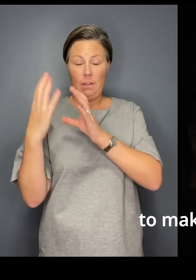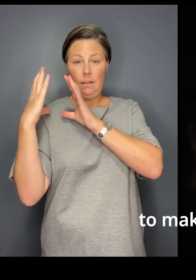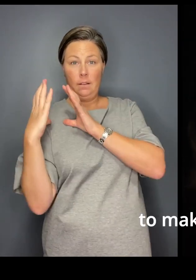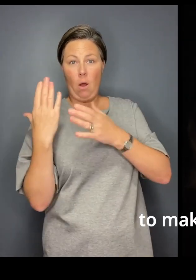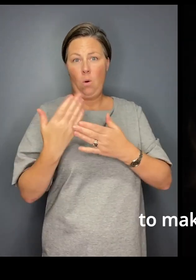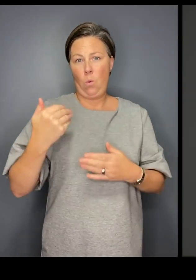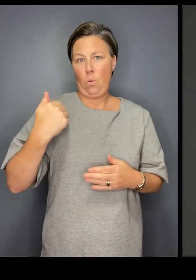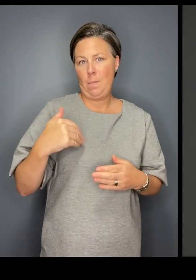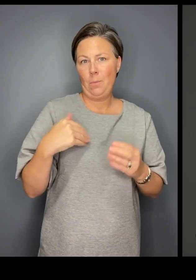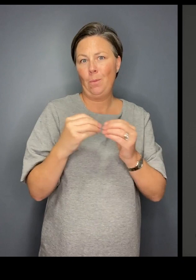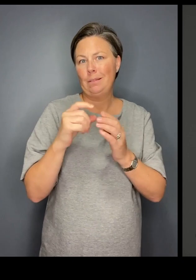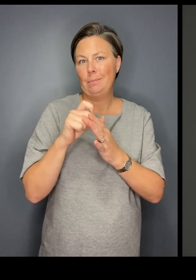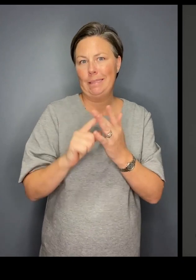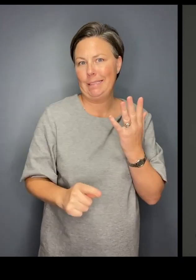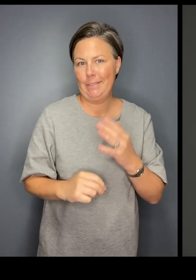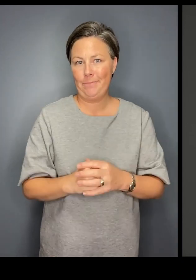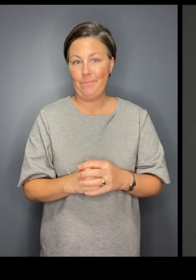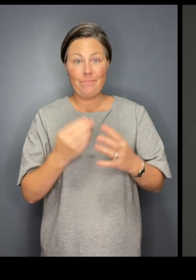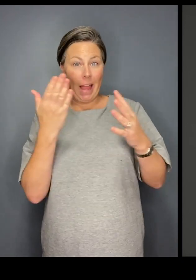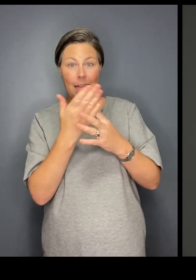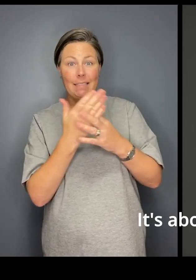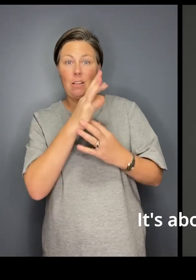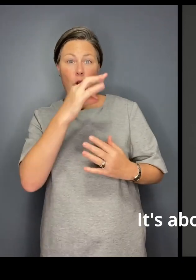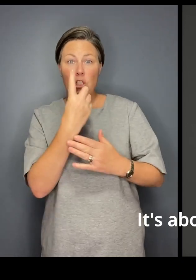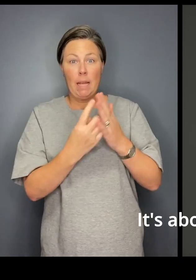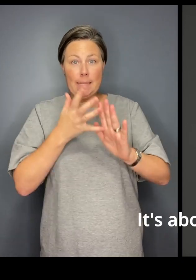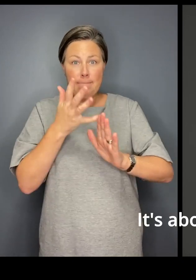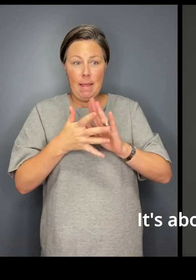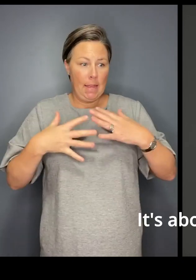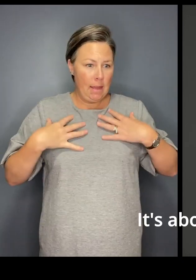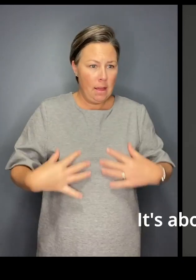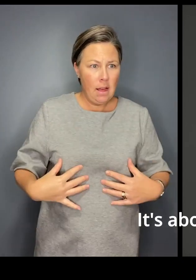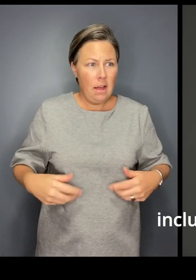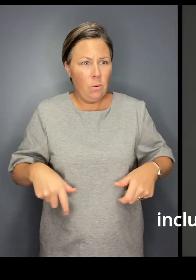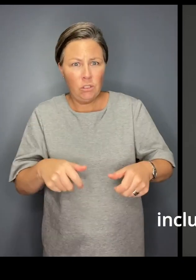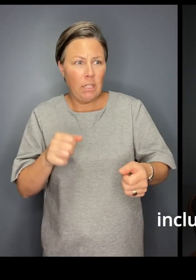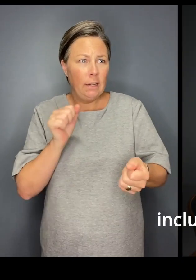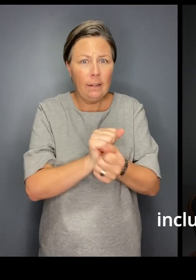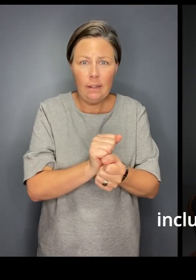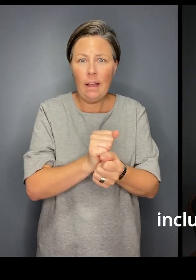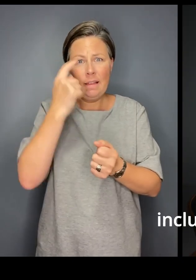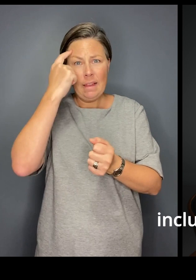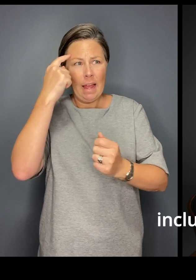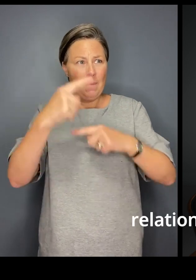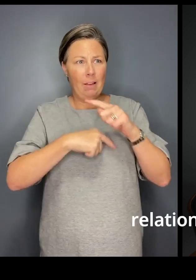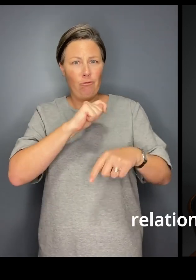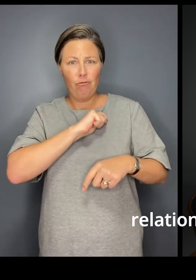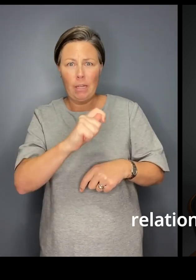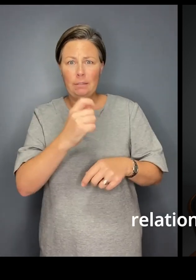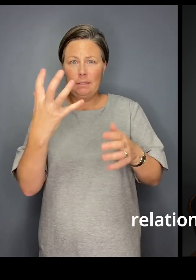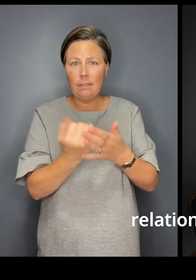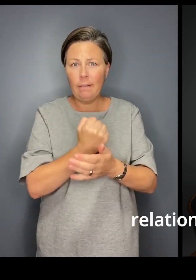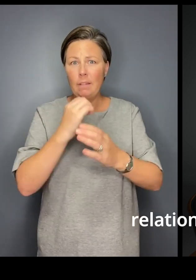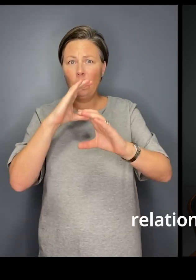services are accessible. Accessibility is not just about physical barriers. It's about a range of dynamic factors, including trust, power dynamics,